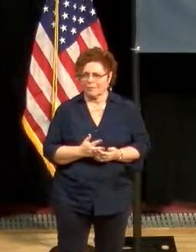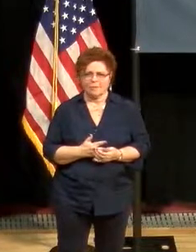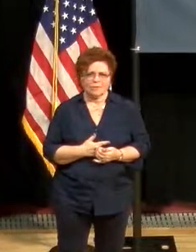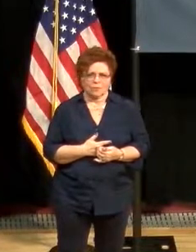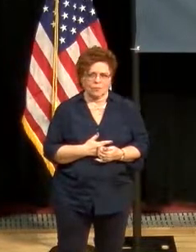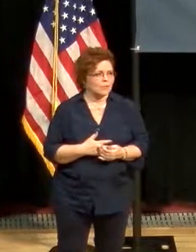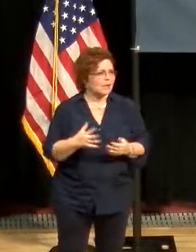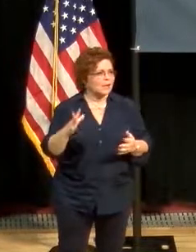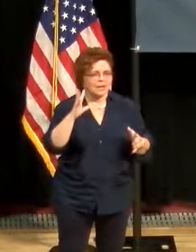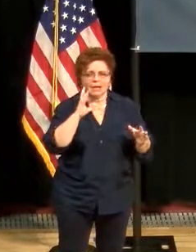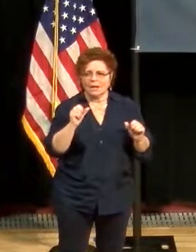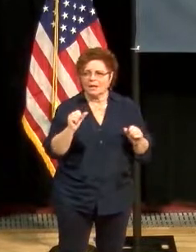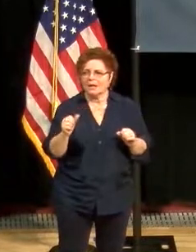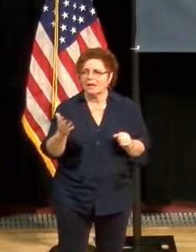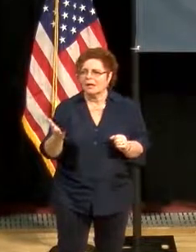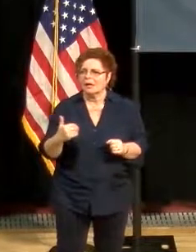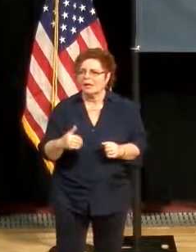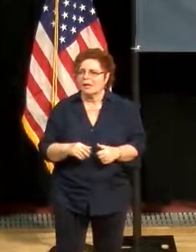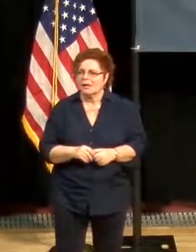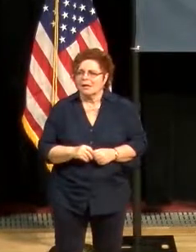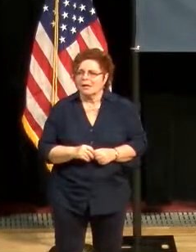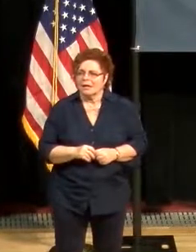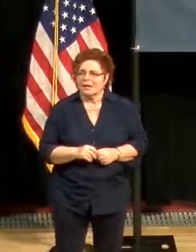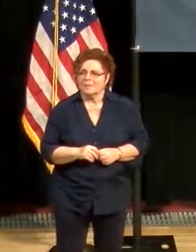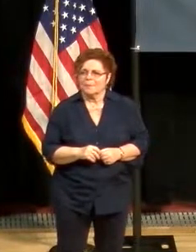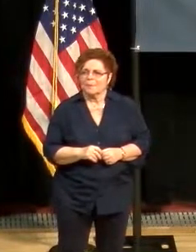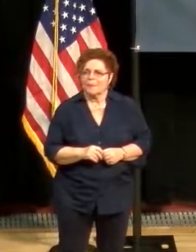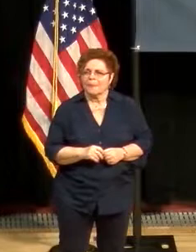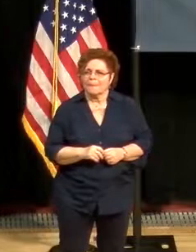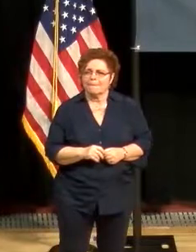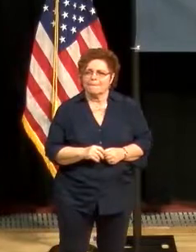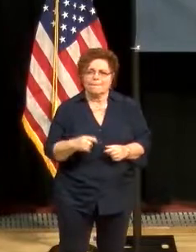Okay. Just be loud then, all right. Okay.